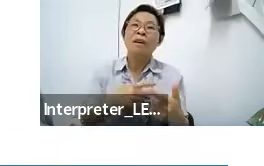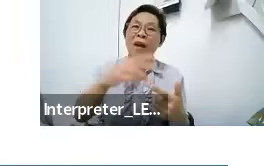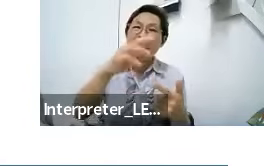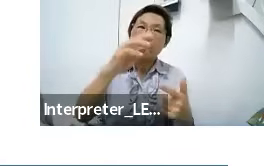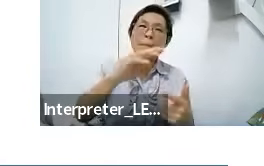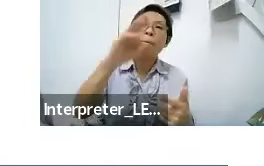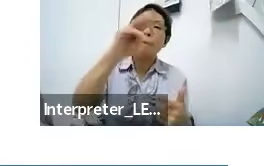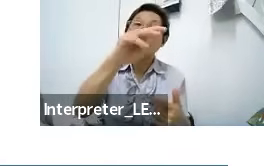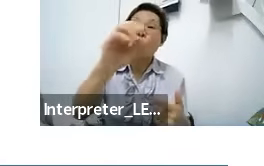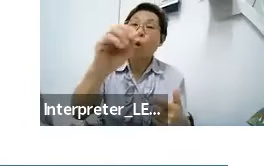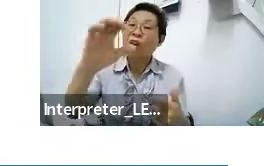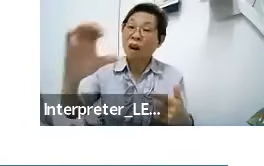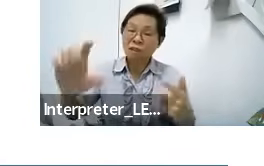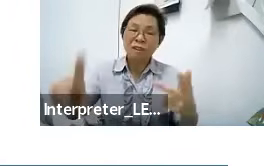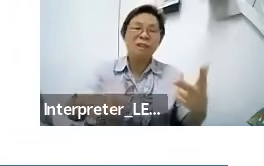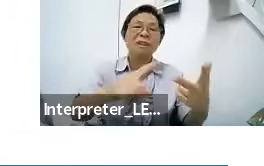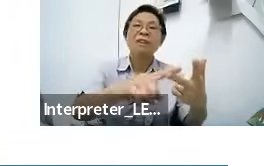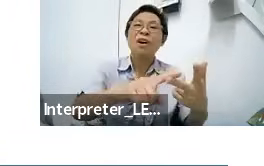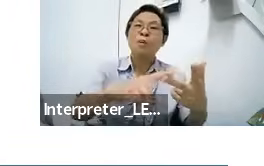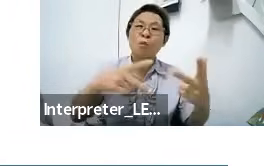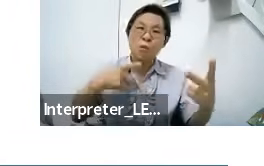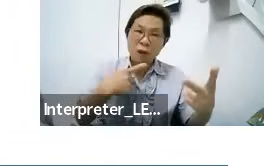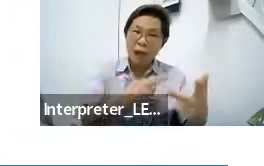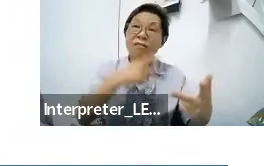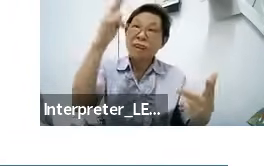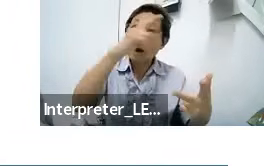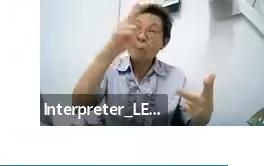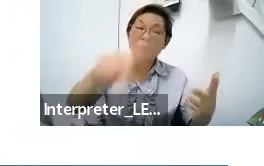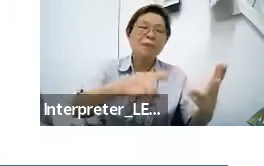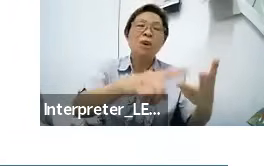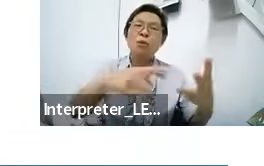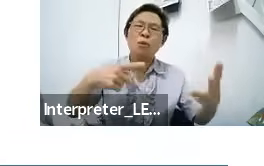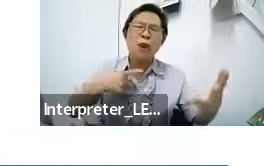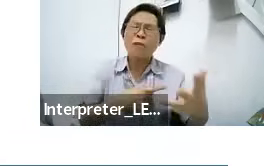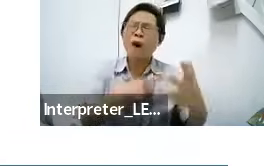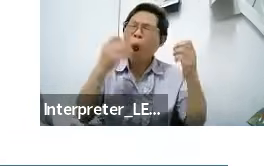we have local government, we have too many